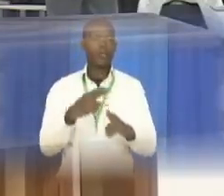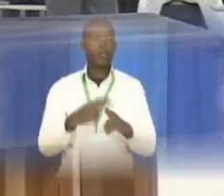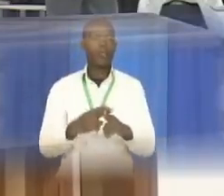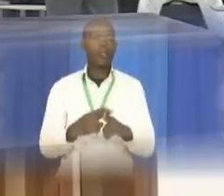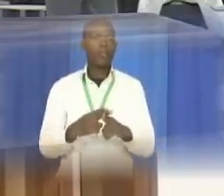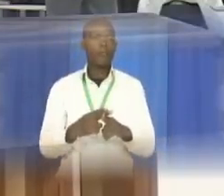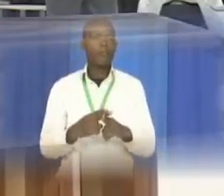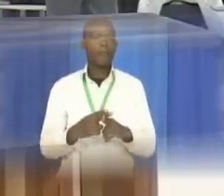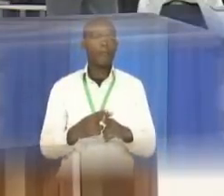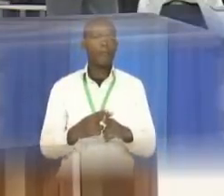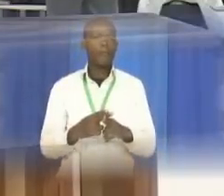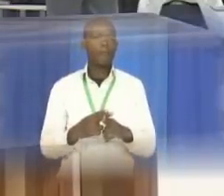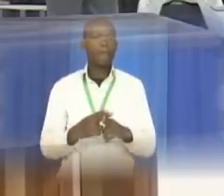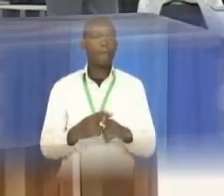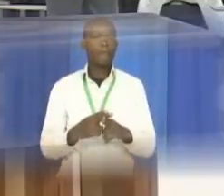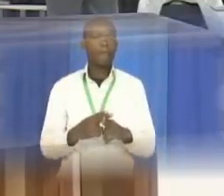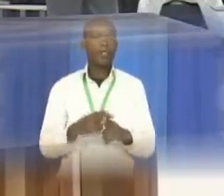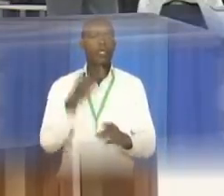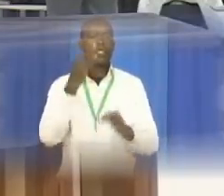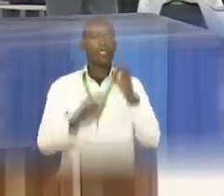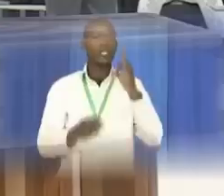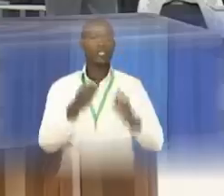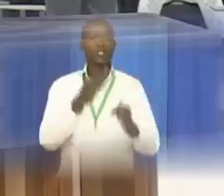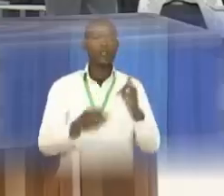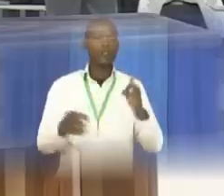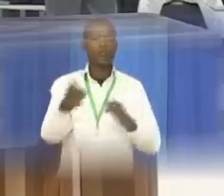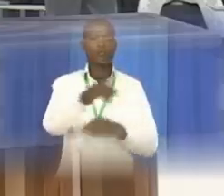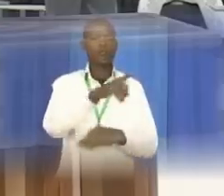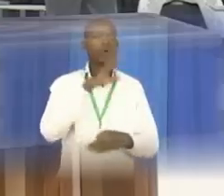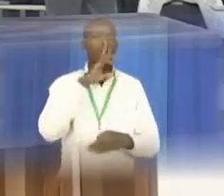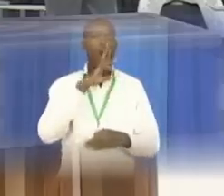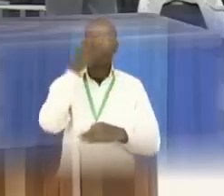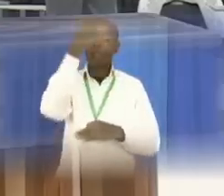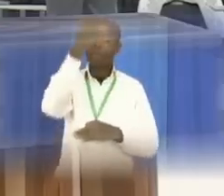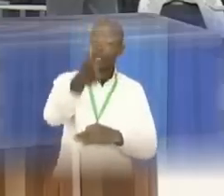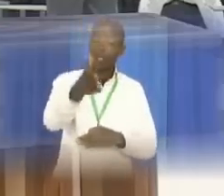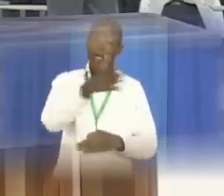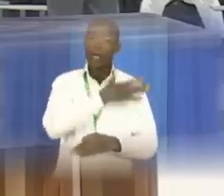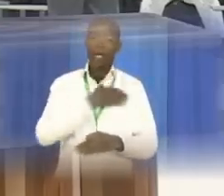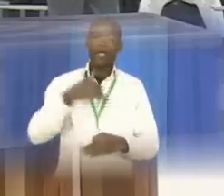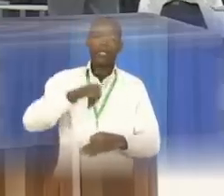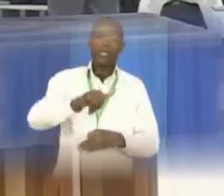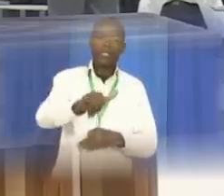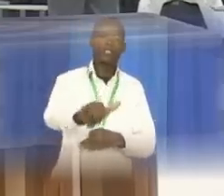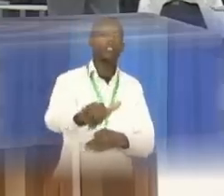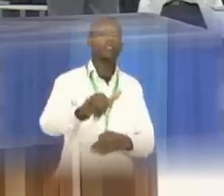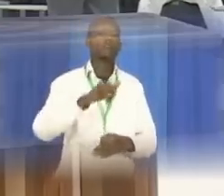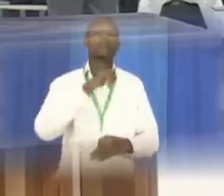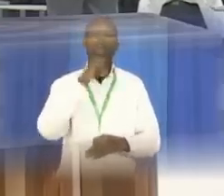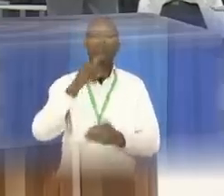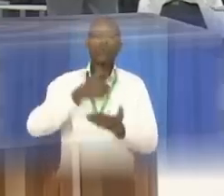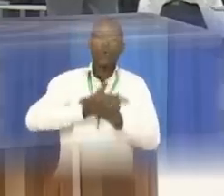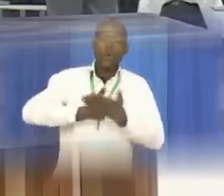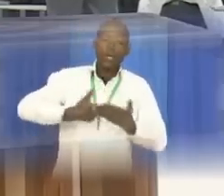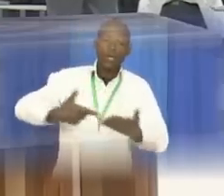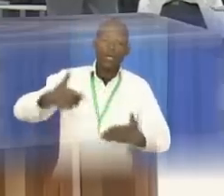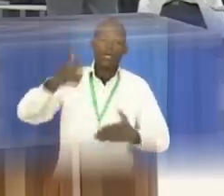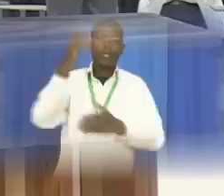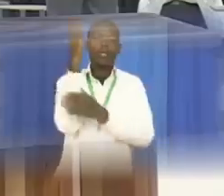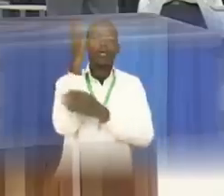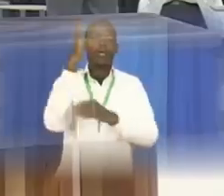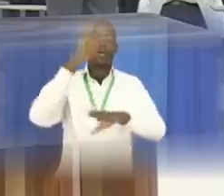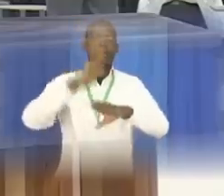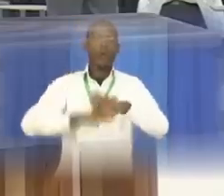Now, if you are still there and they have not yet laid hands on you, I think they see a few pastors